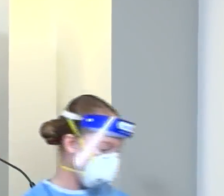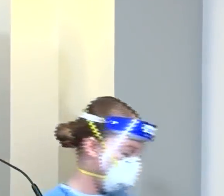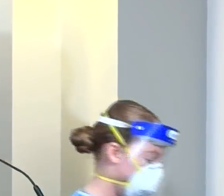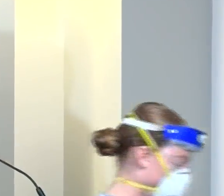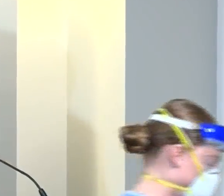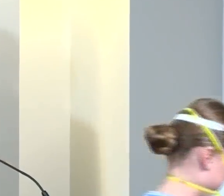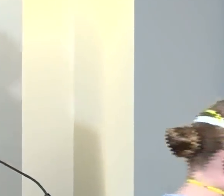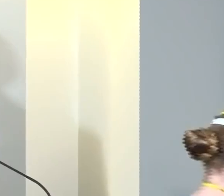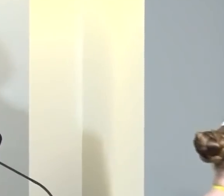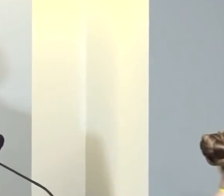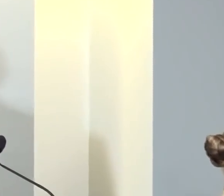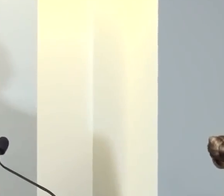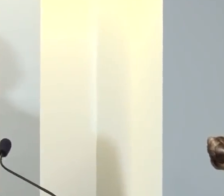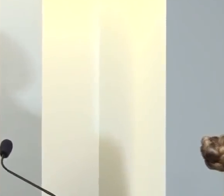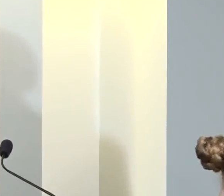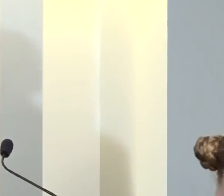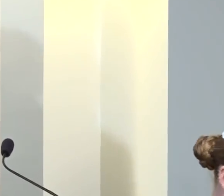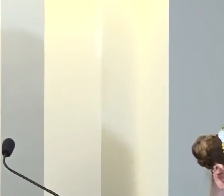they?